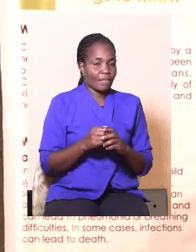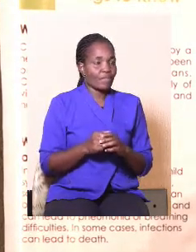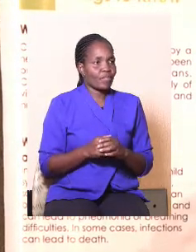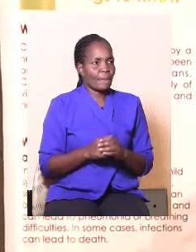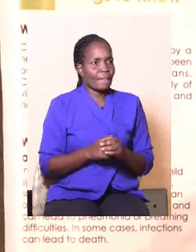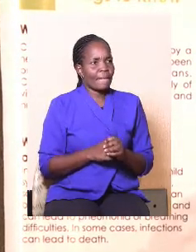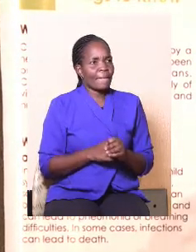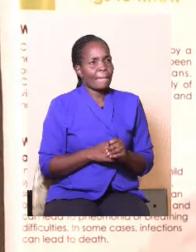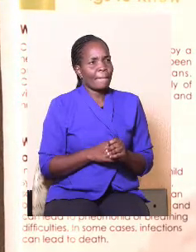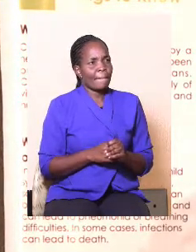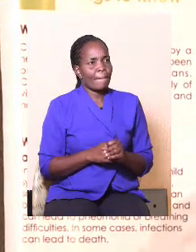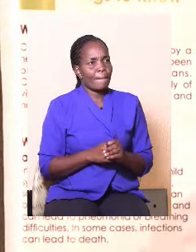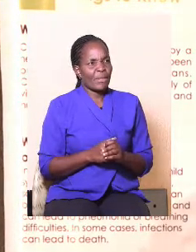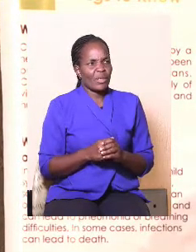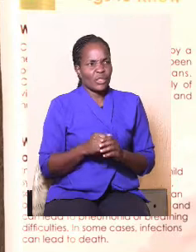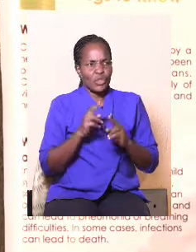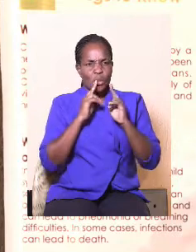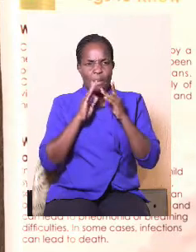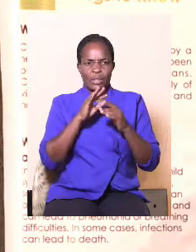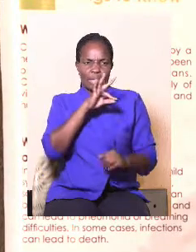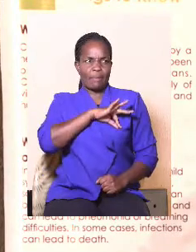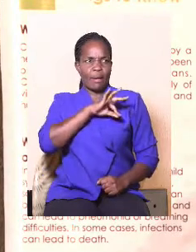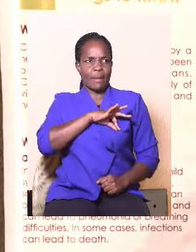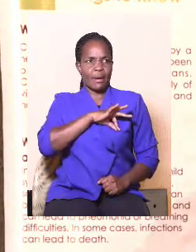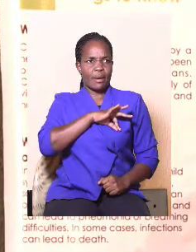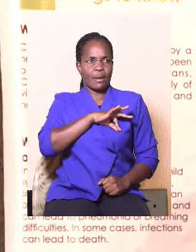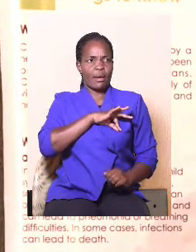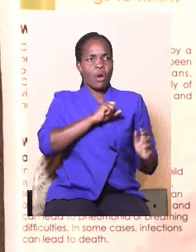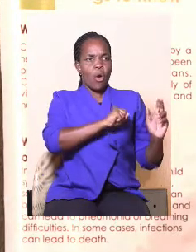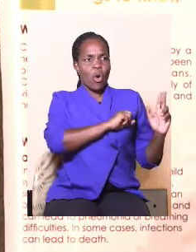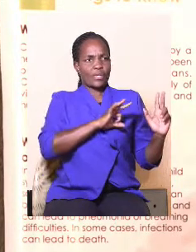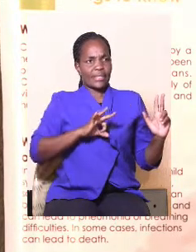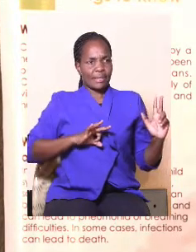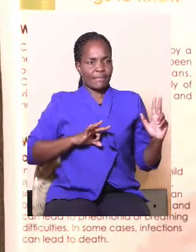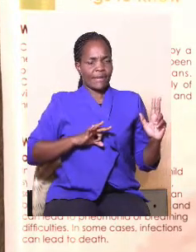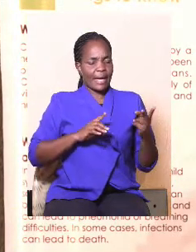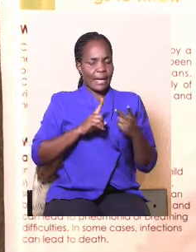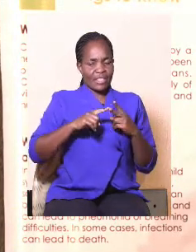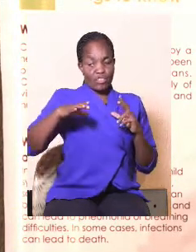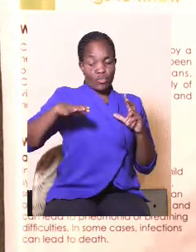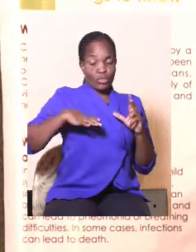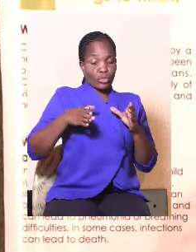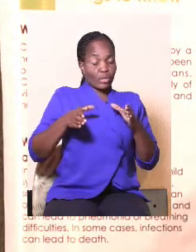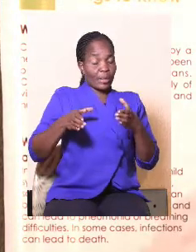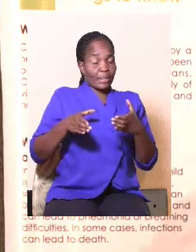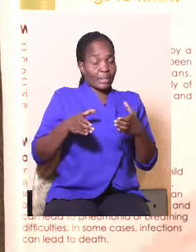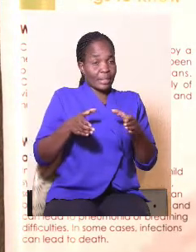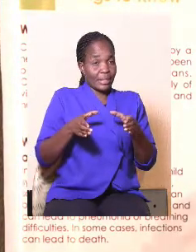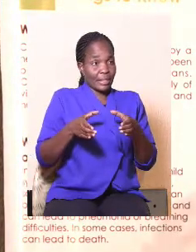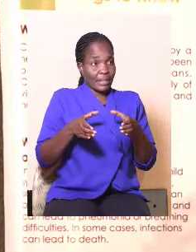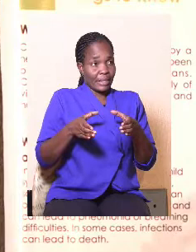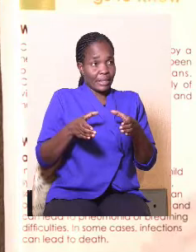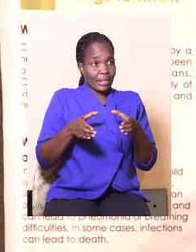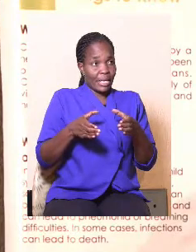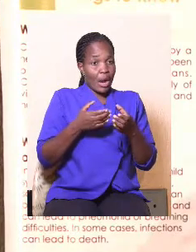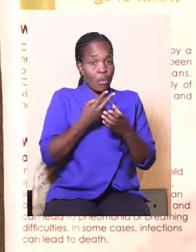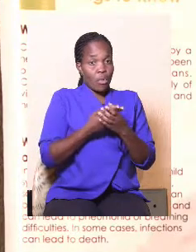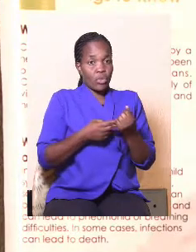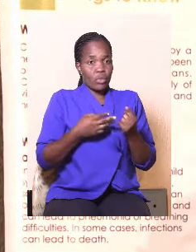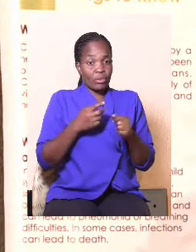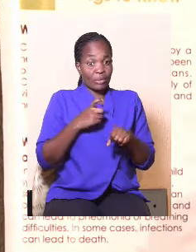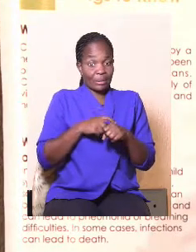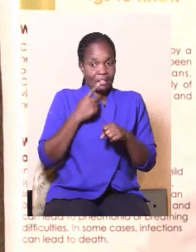We have talked about salaries in the sense that employees and employer who have